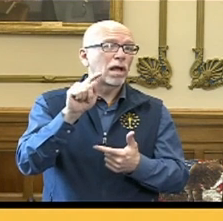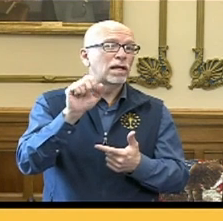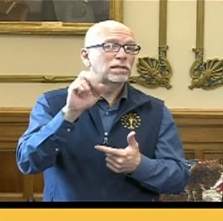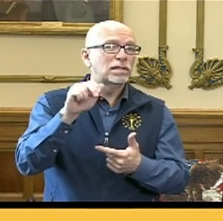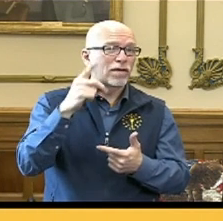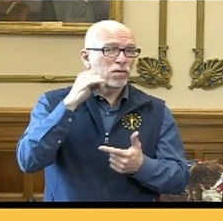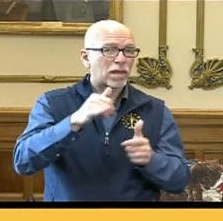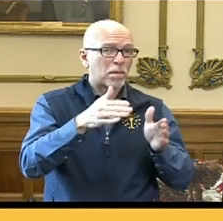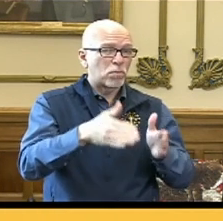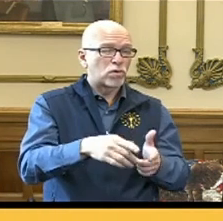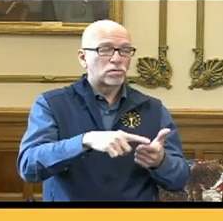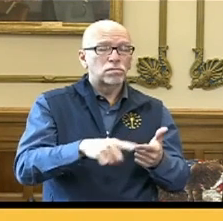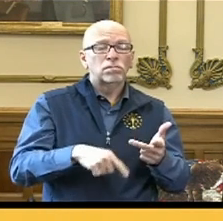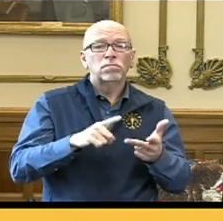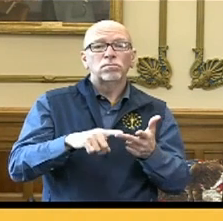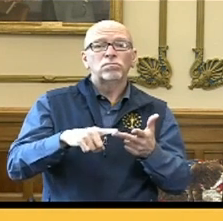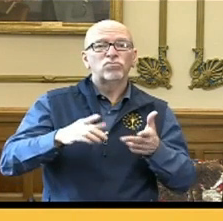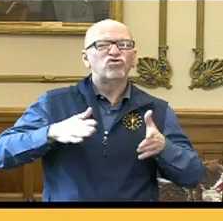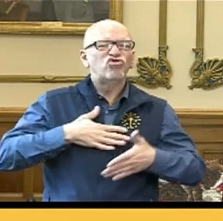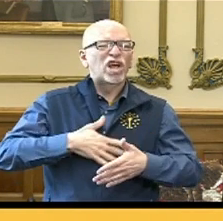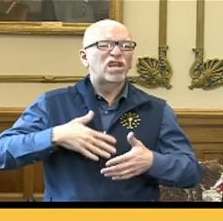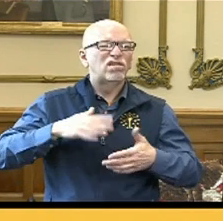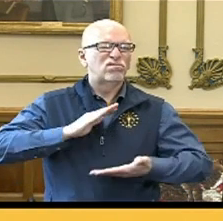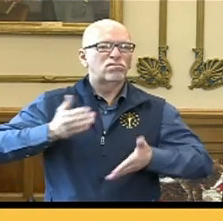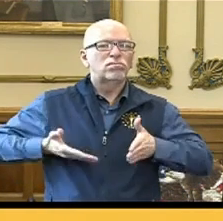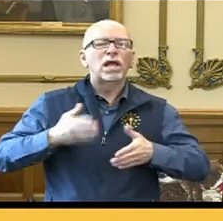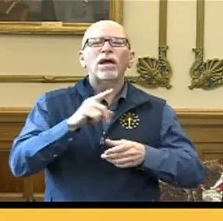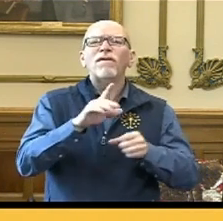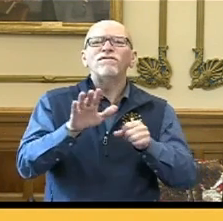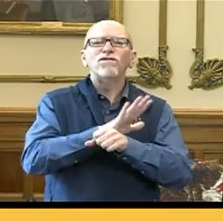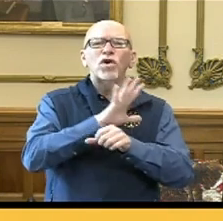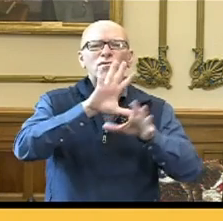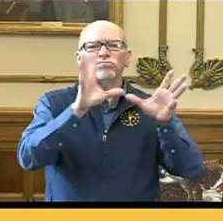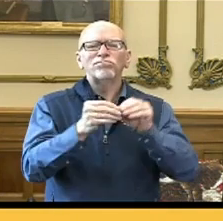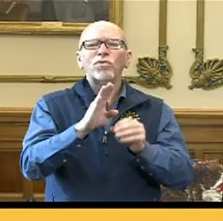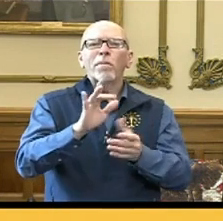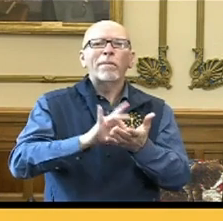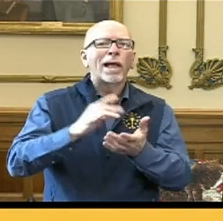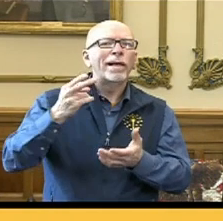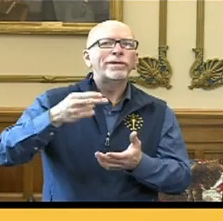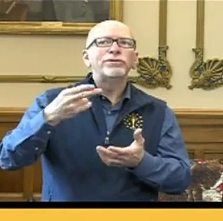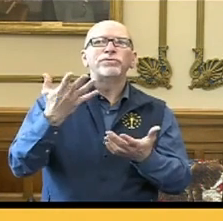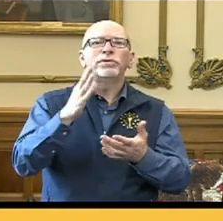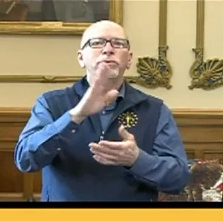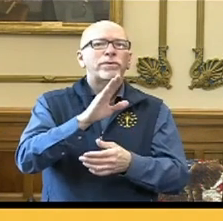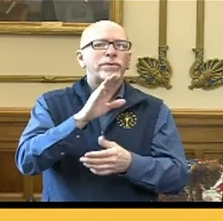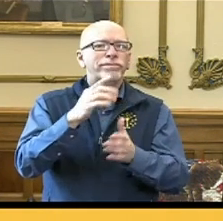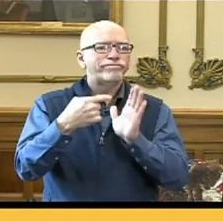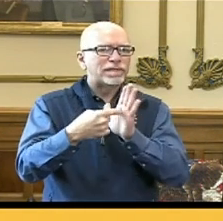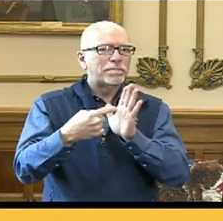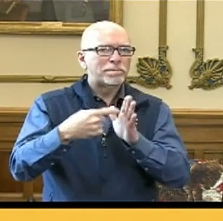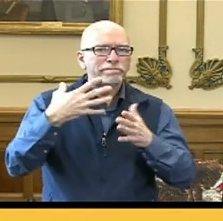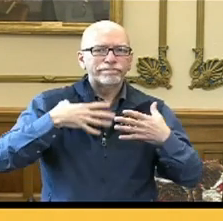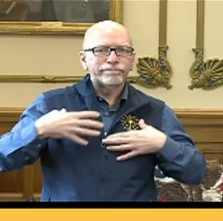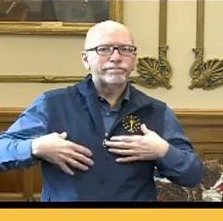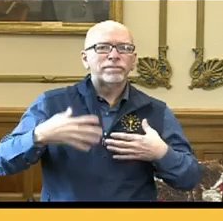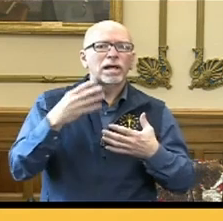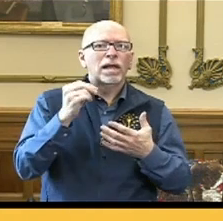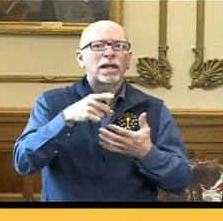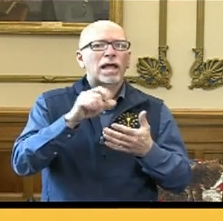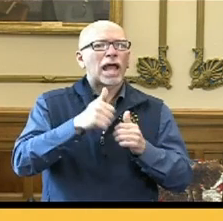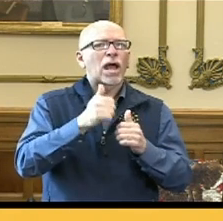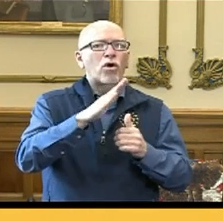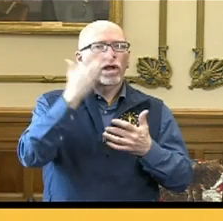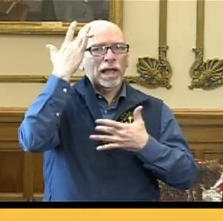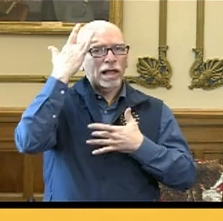that individual's chest, and the full clinical picture, including their medical history, their clinical symptoms, and how their course of